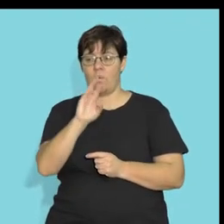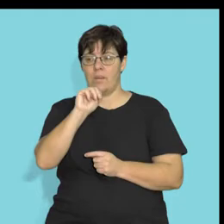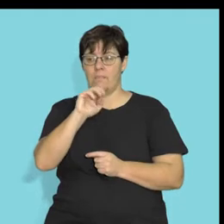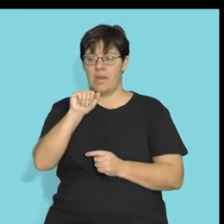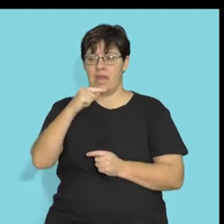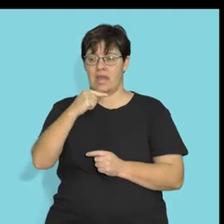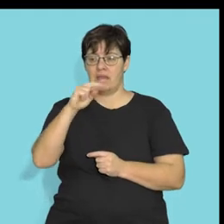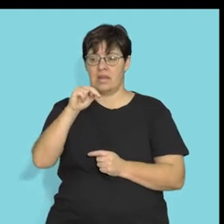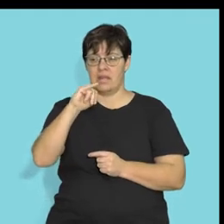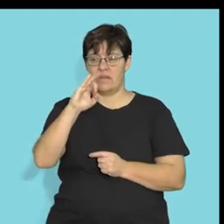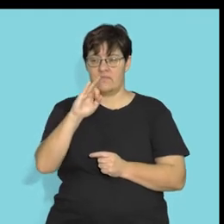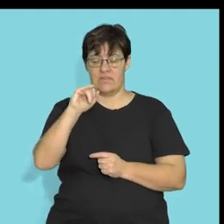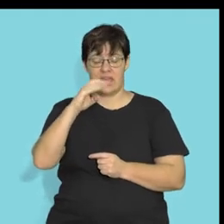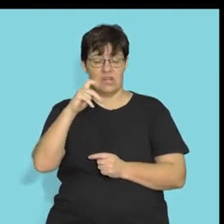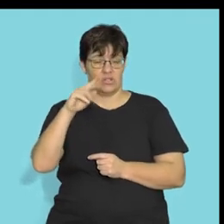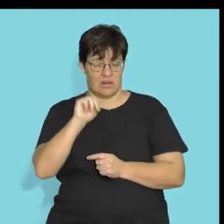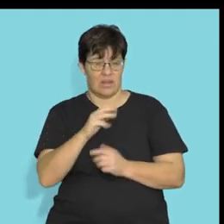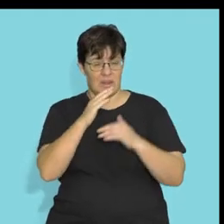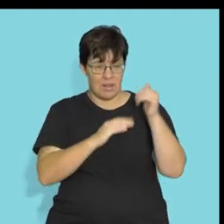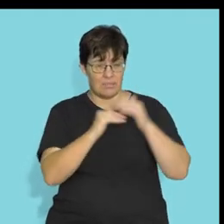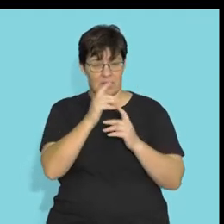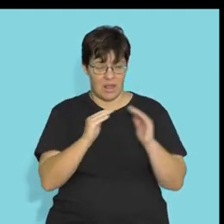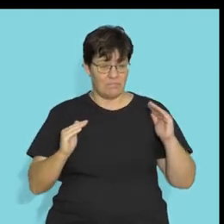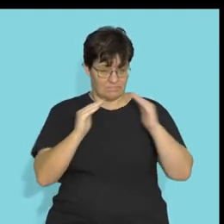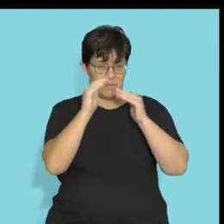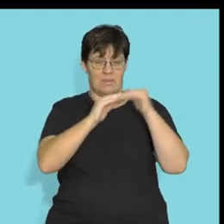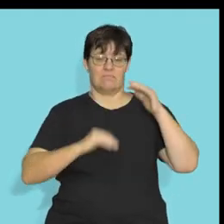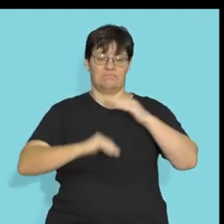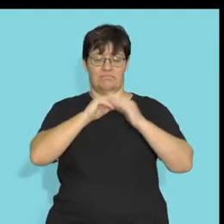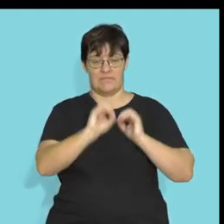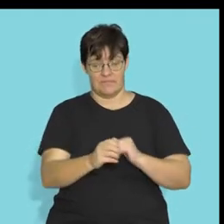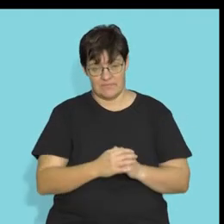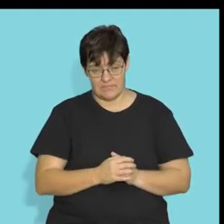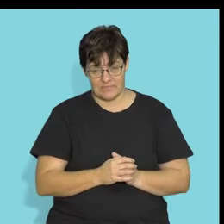biomagnification and they build up at a specific trophic level.